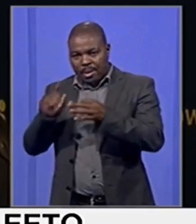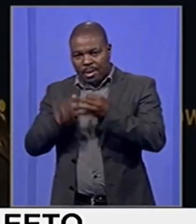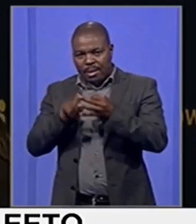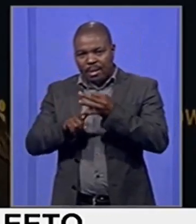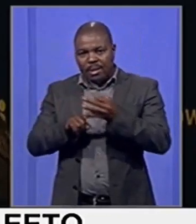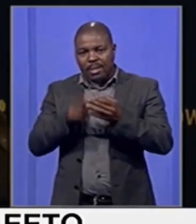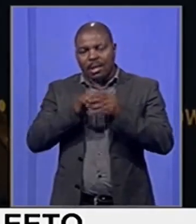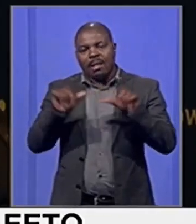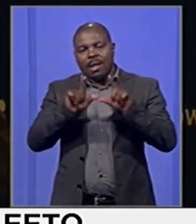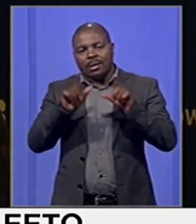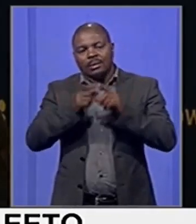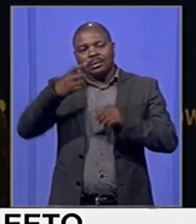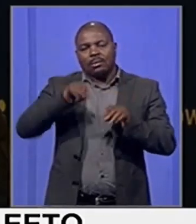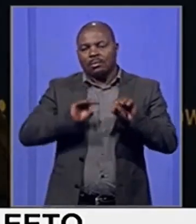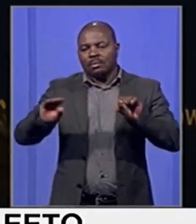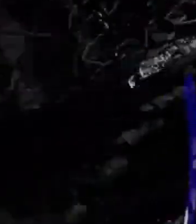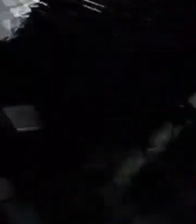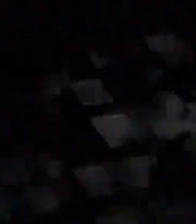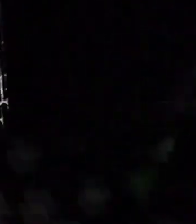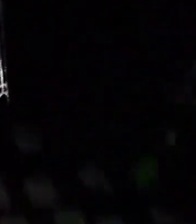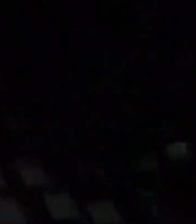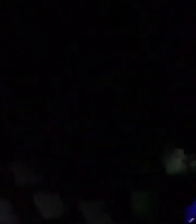granting of licenses.